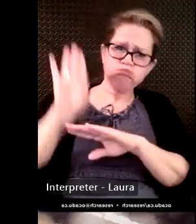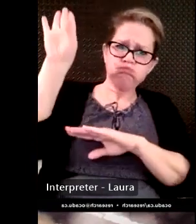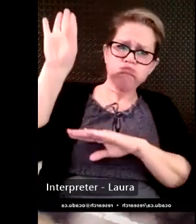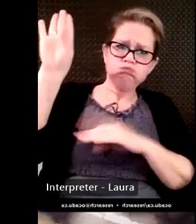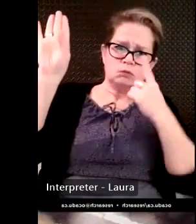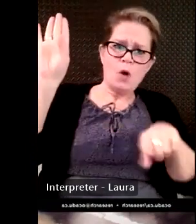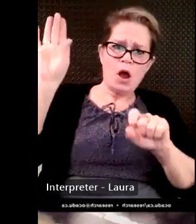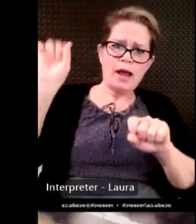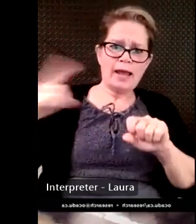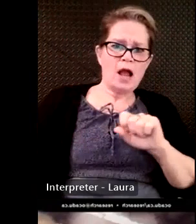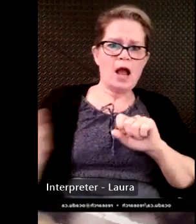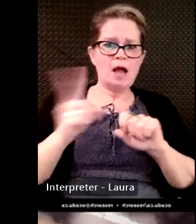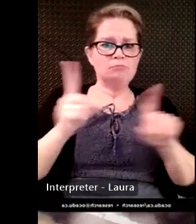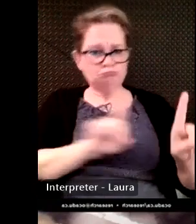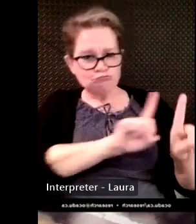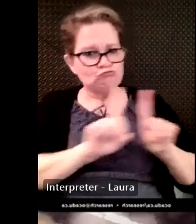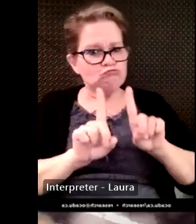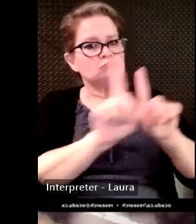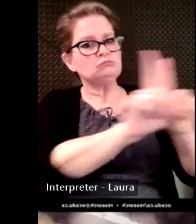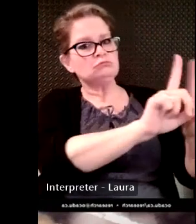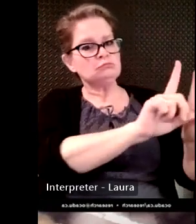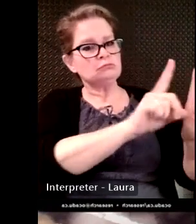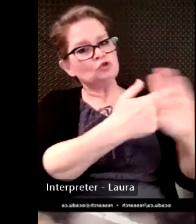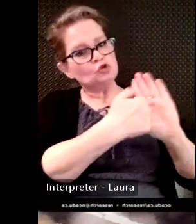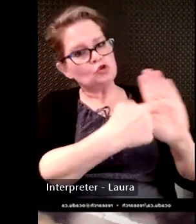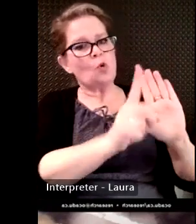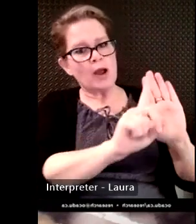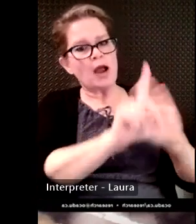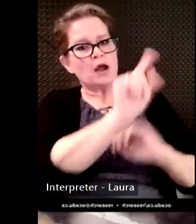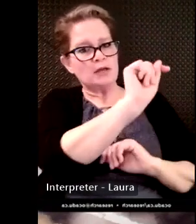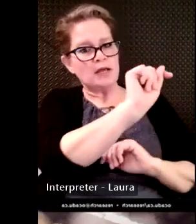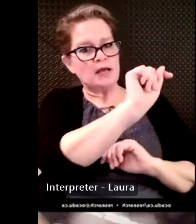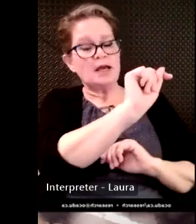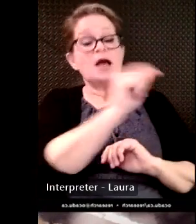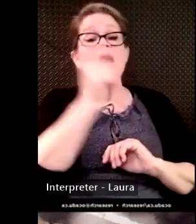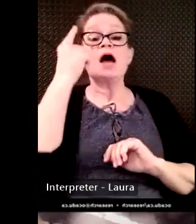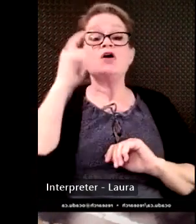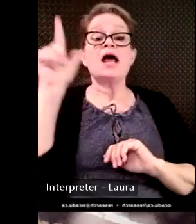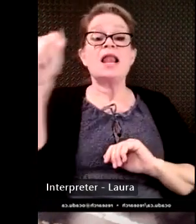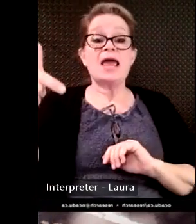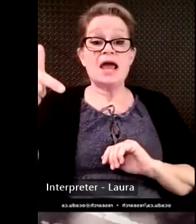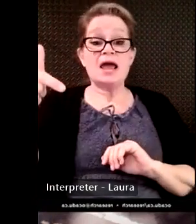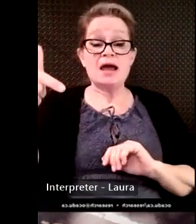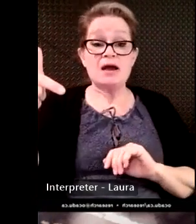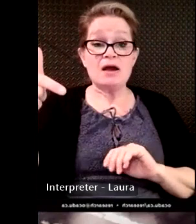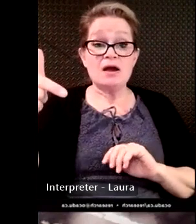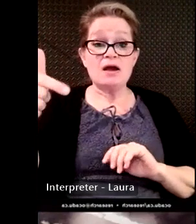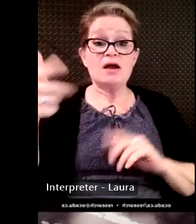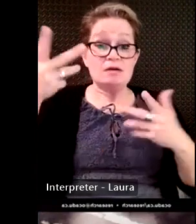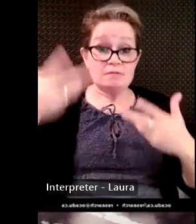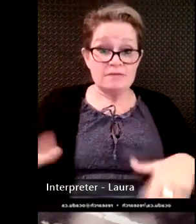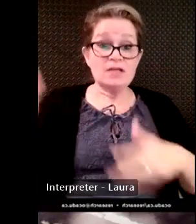from the audience to self-introduce when you're speaking, so people will know who's speaking to that. And